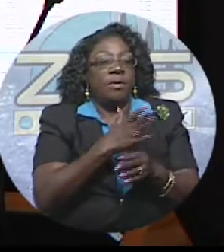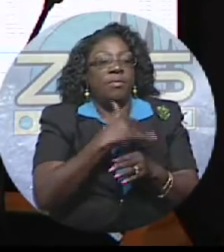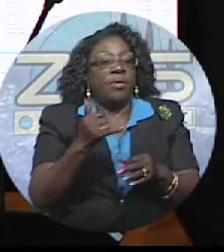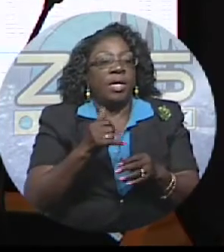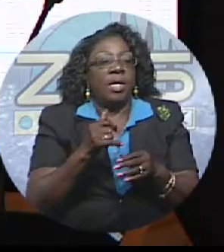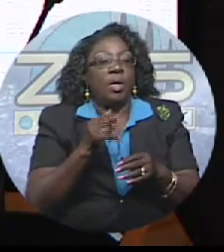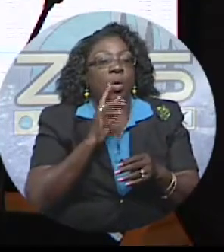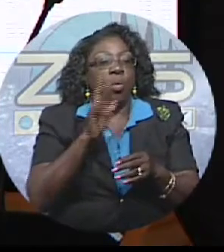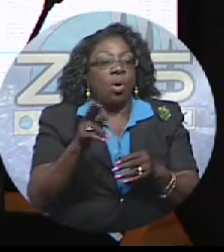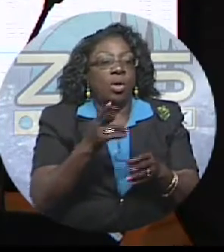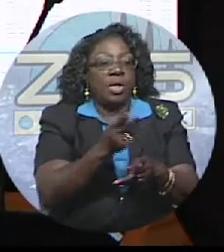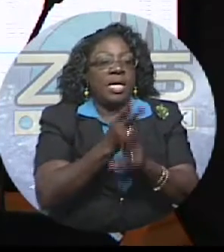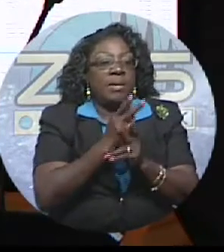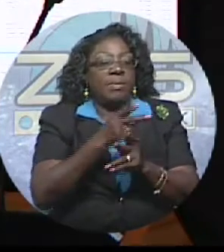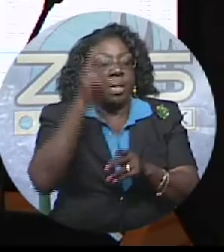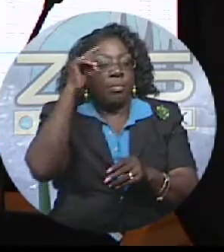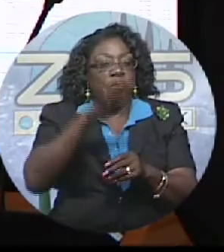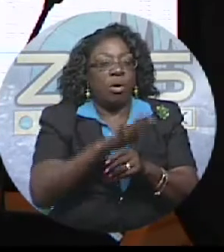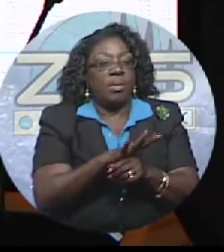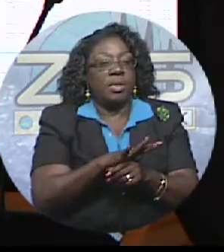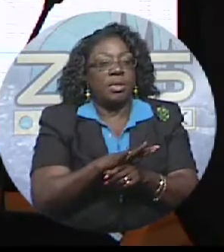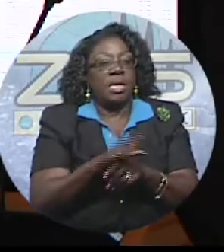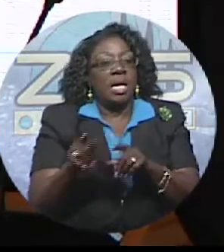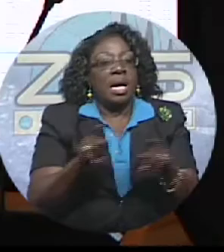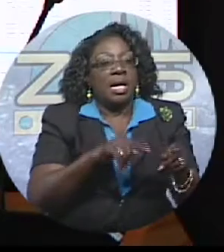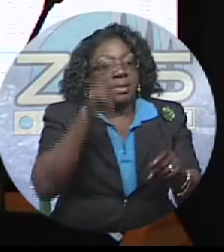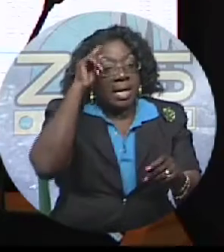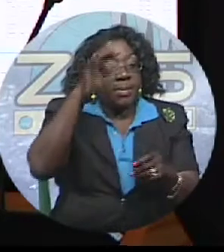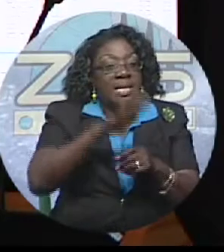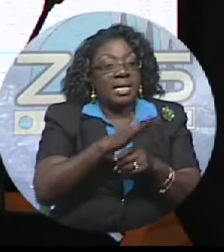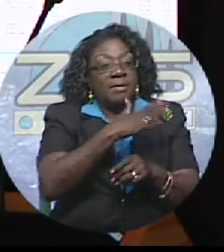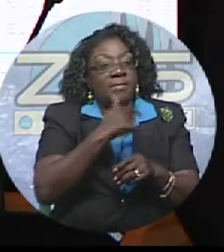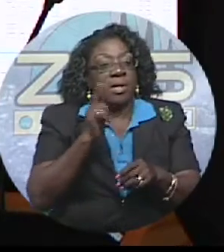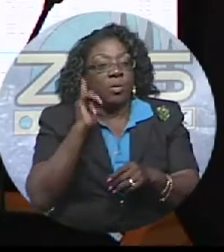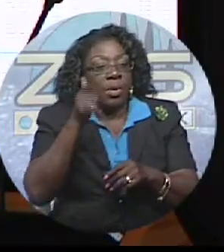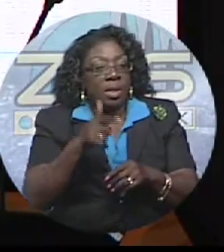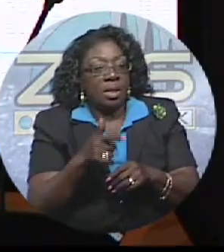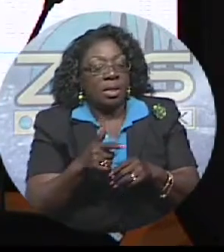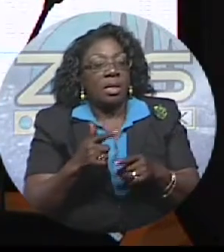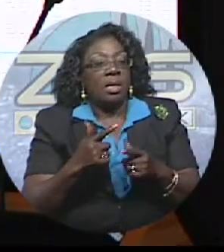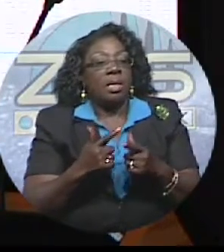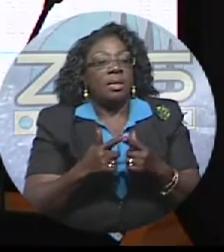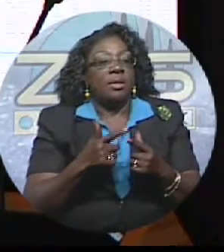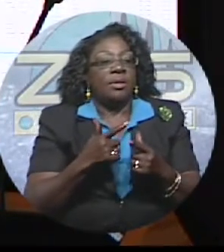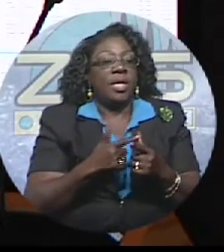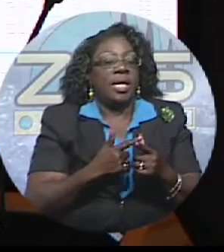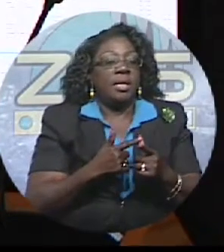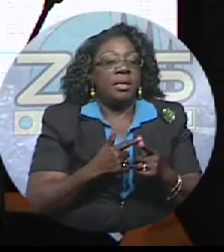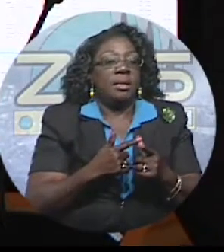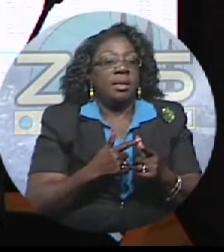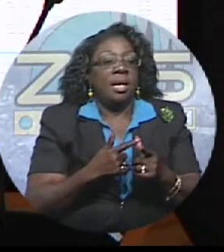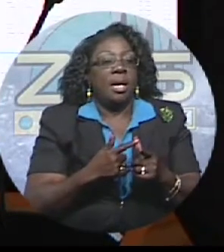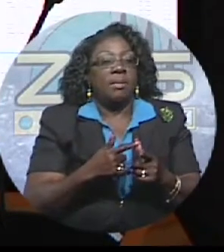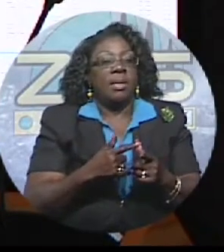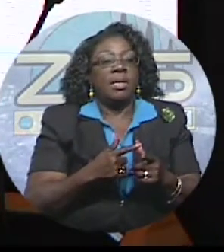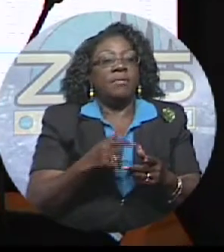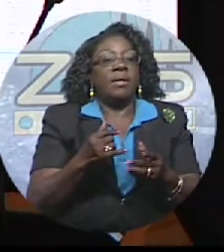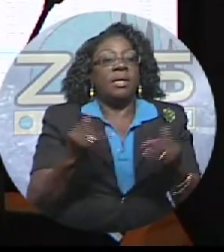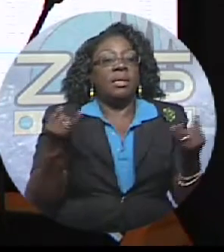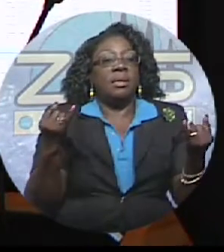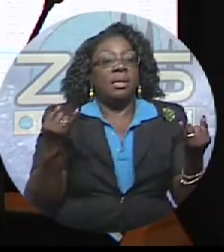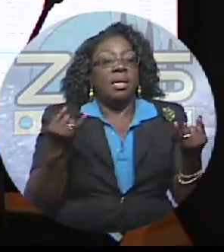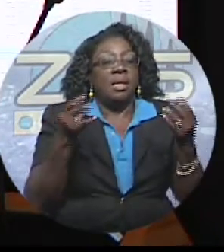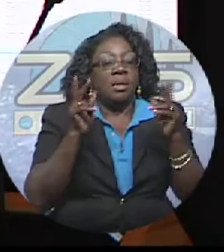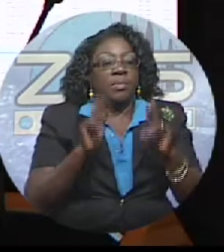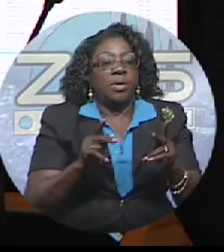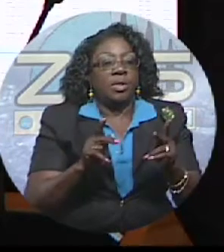if they were to keep their promise, as I believe they will, then I believe the policyholders will be